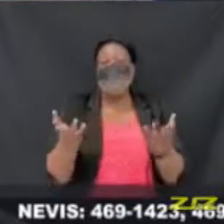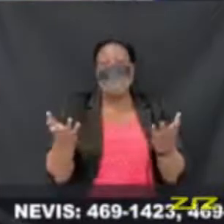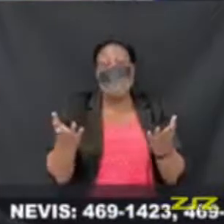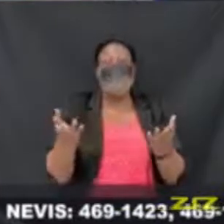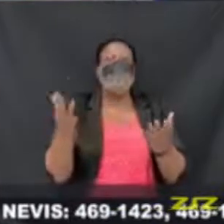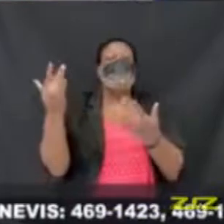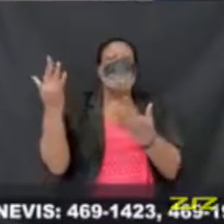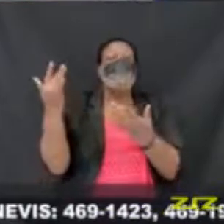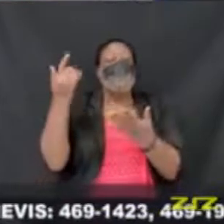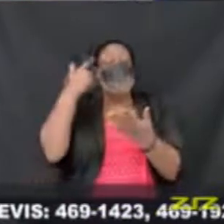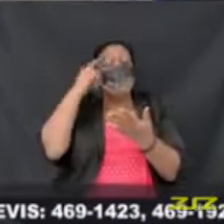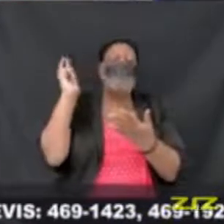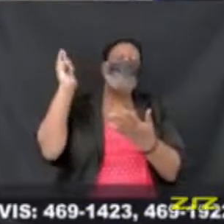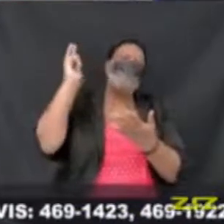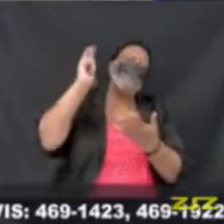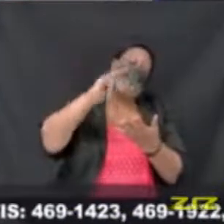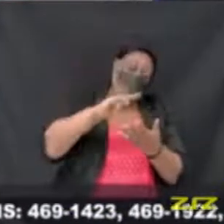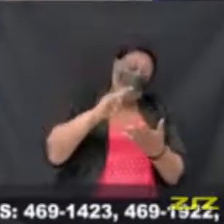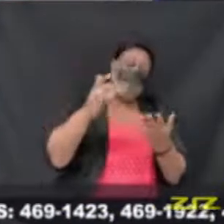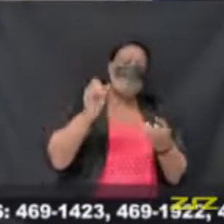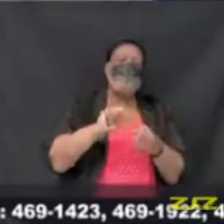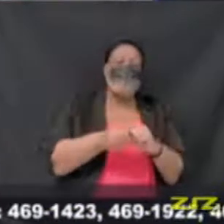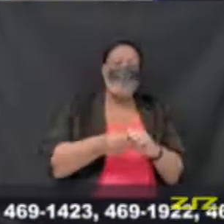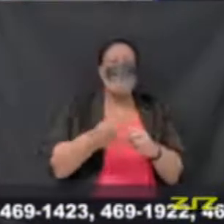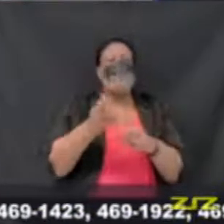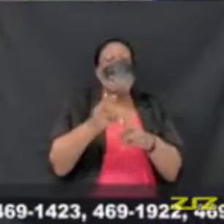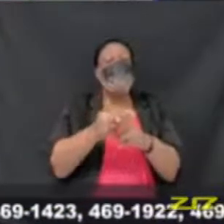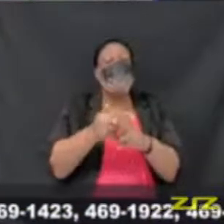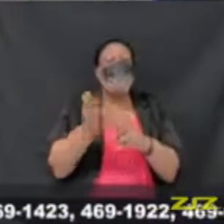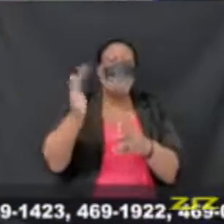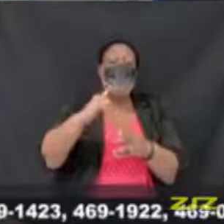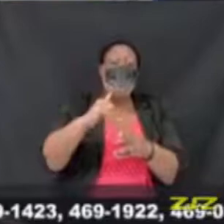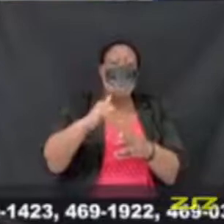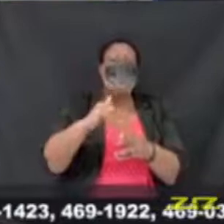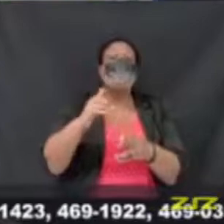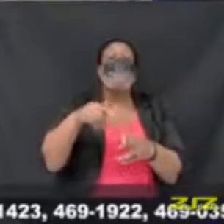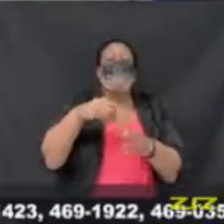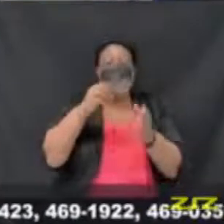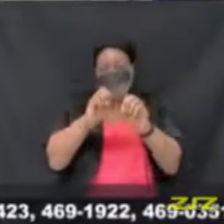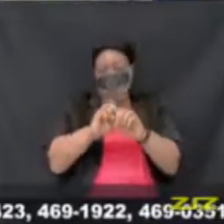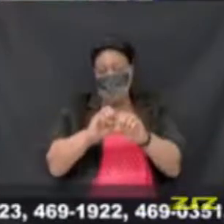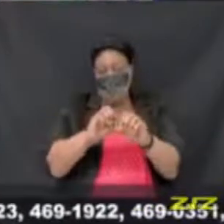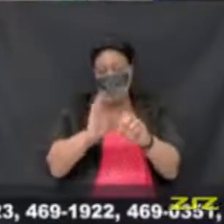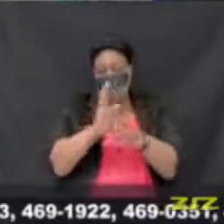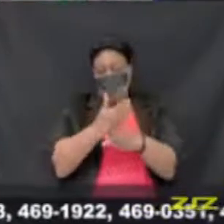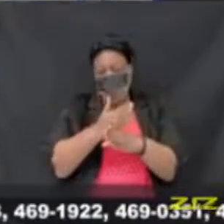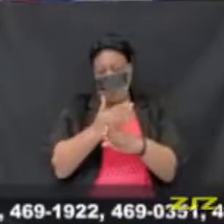results are received, we will share with the public.